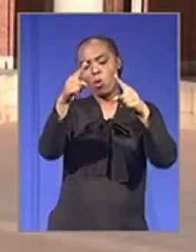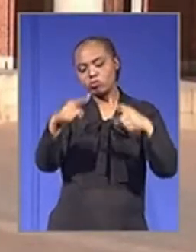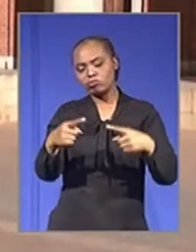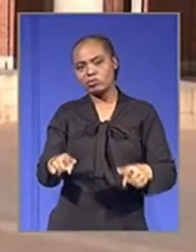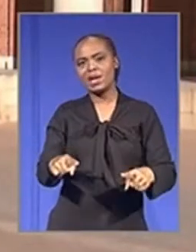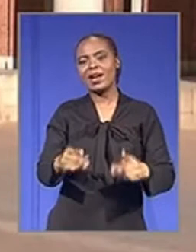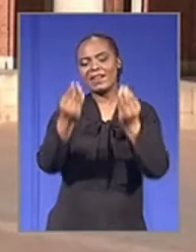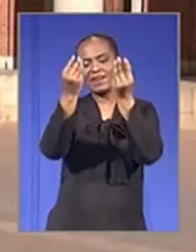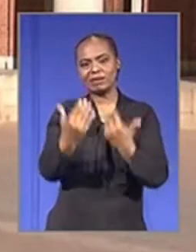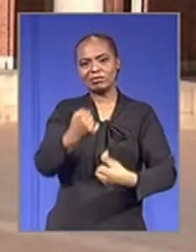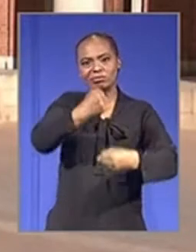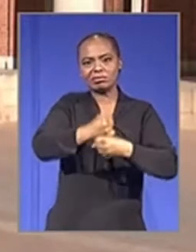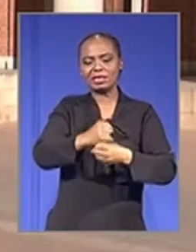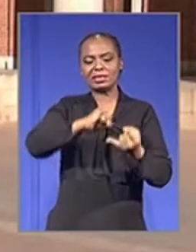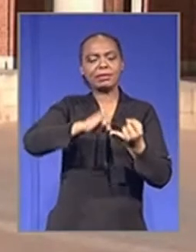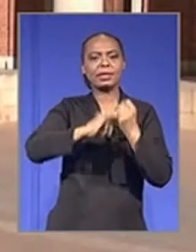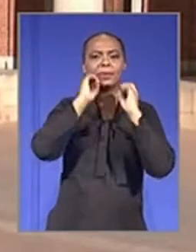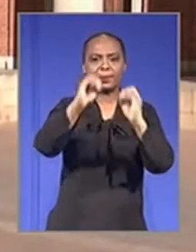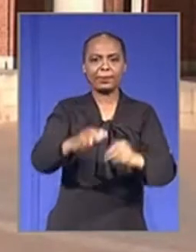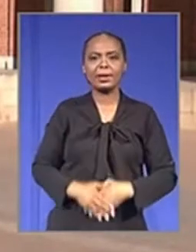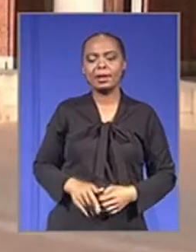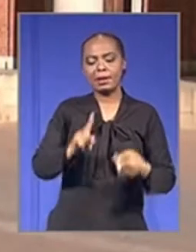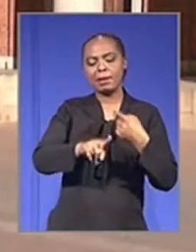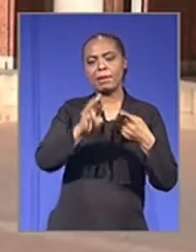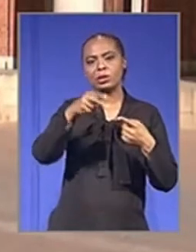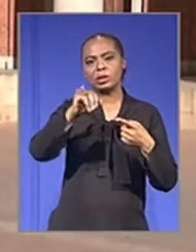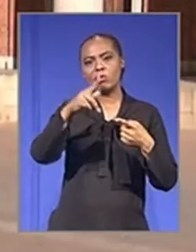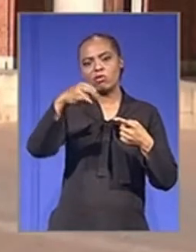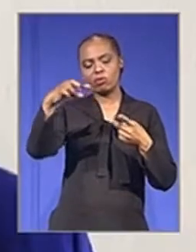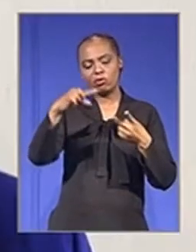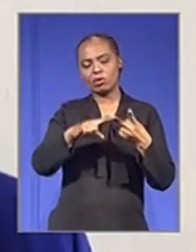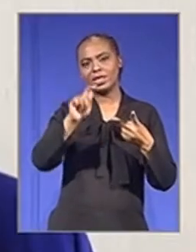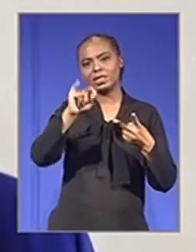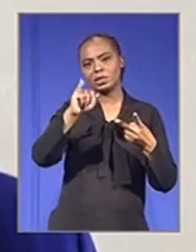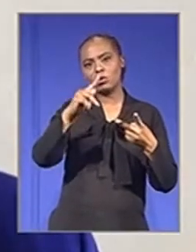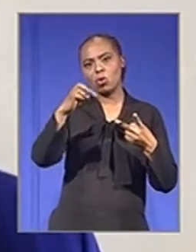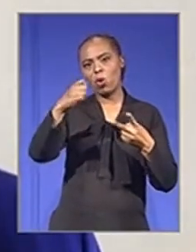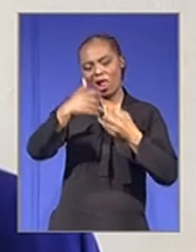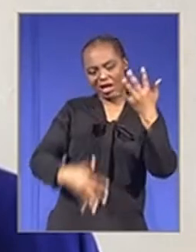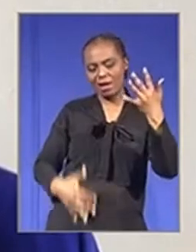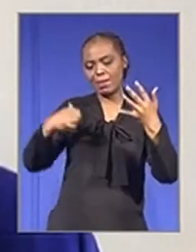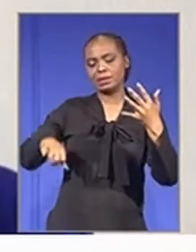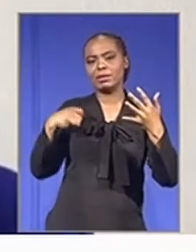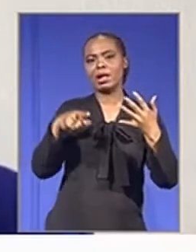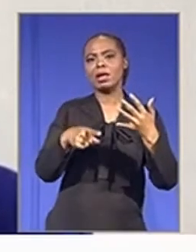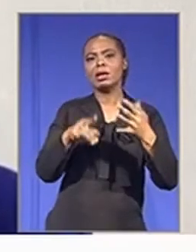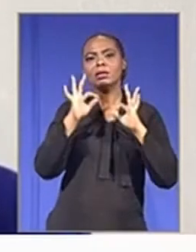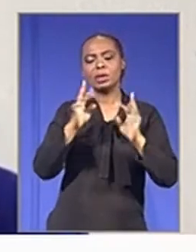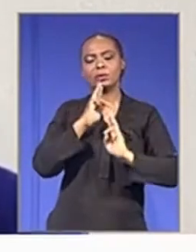Statement. Masepala tse kang Maluti a Phofung, Tokologo le tse ding. We have seen this coming